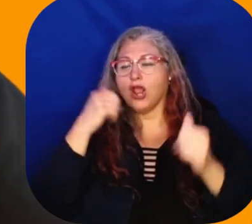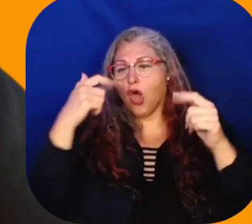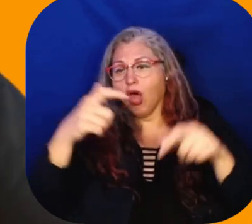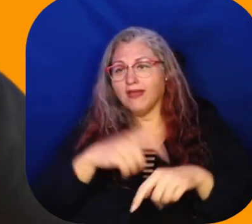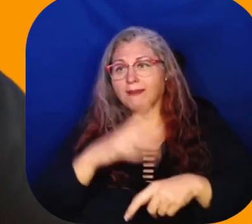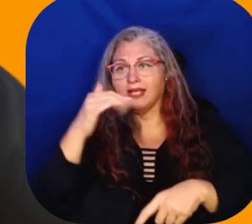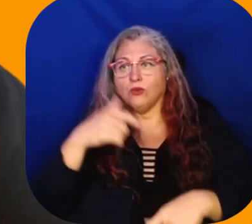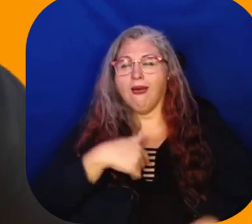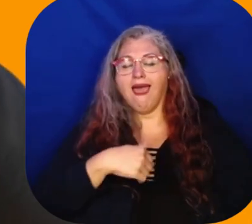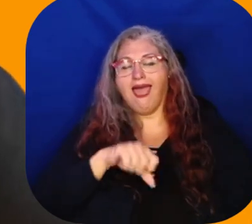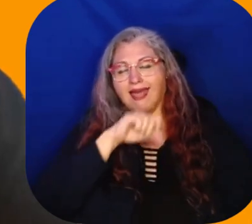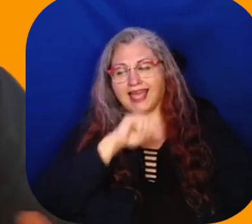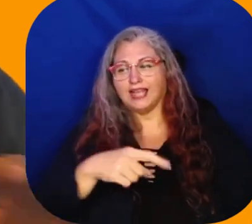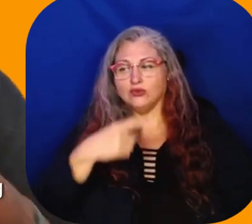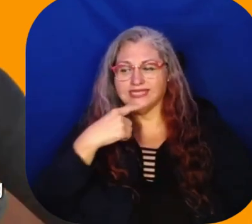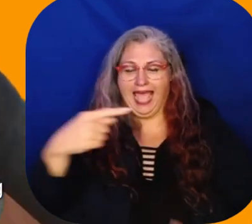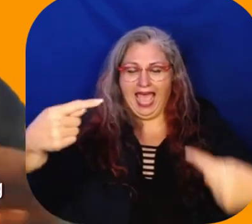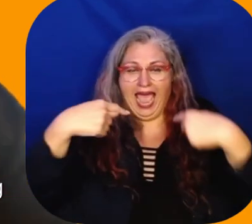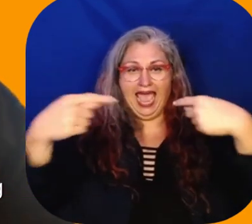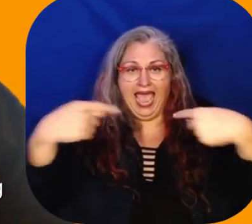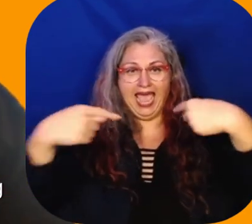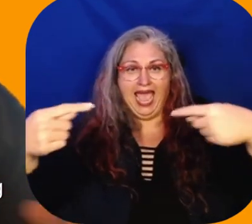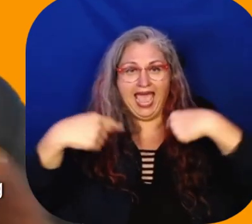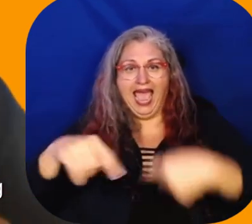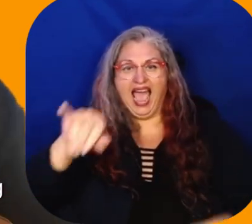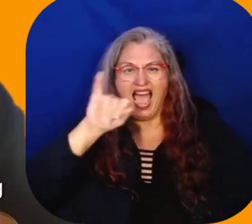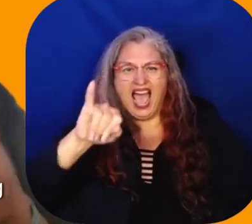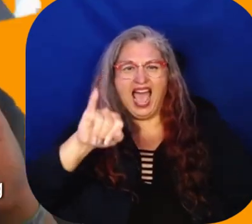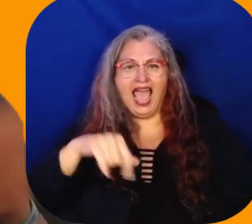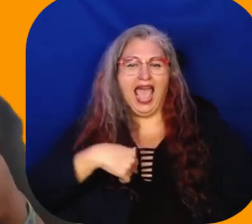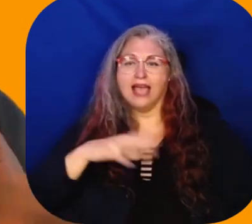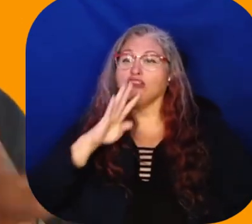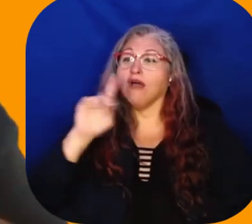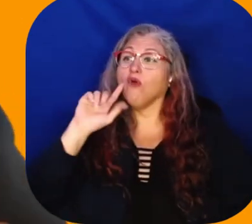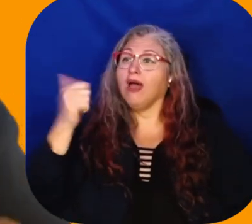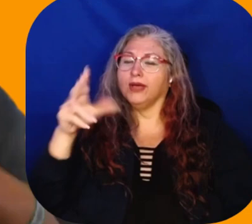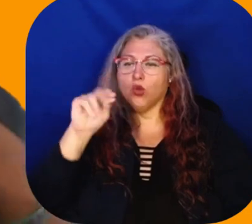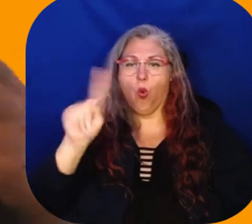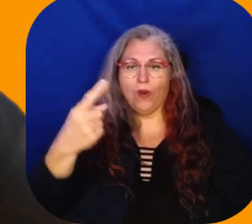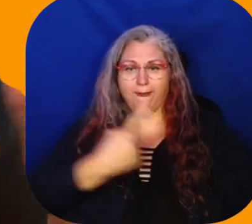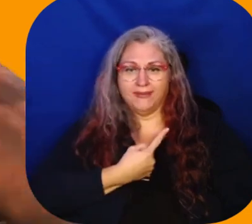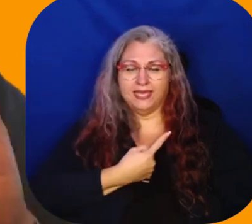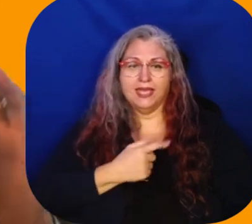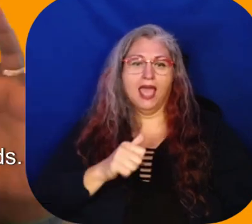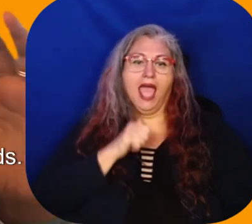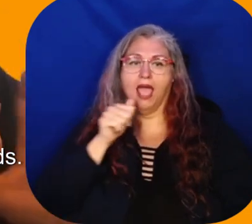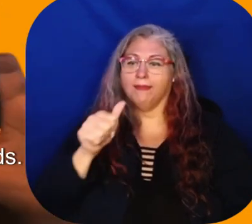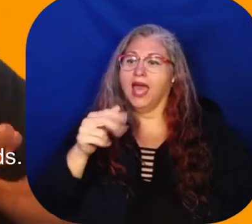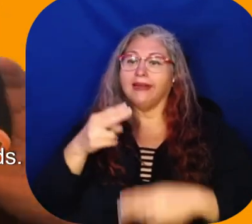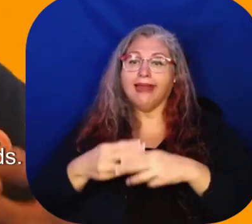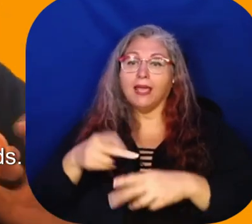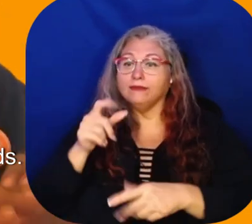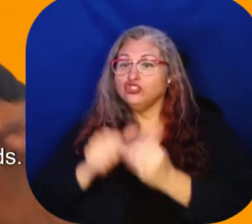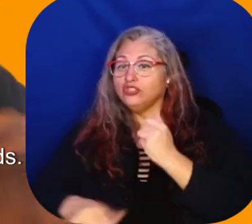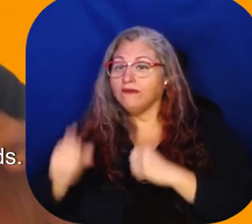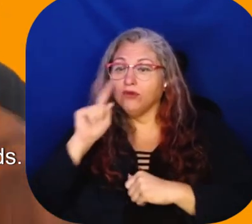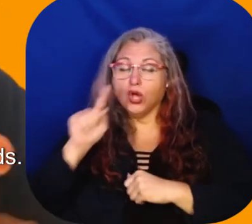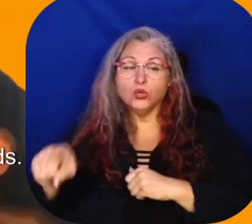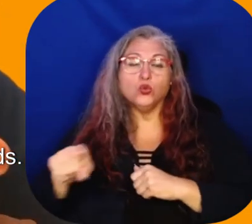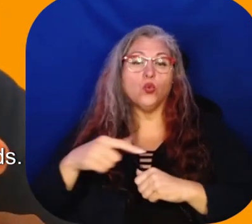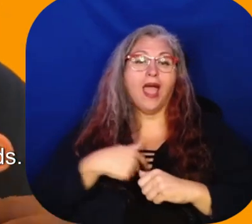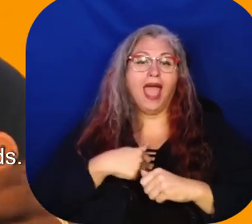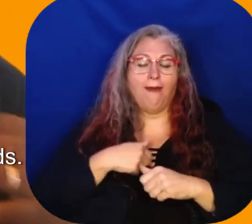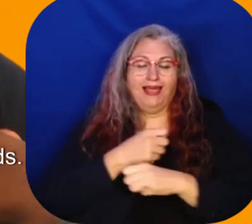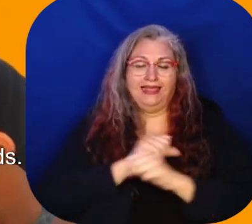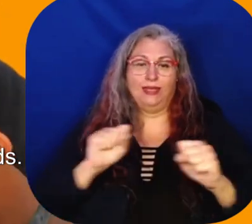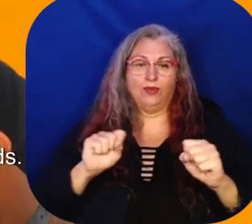saying I ain't talking for nobody else but me. I ain't naming shit for you. I'm not doing nothing. I'm liberating